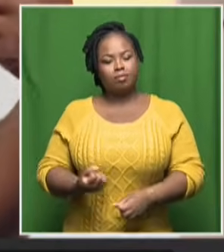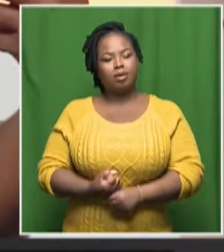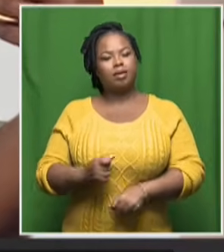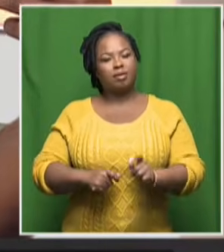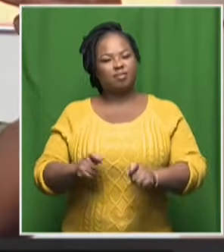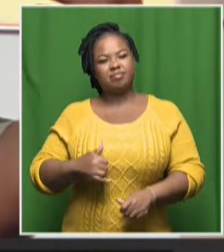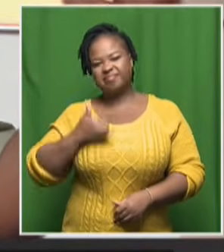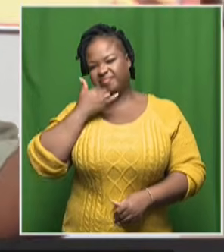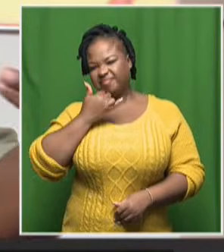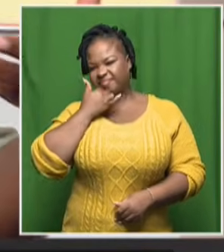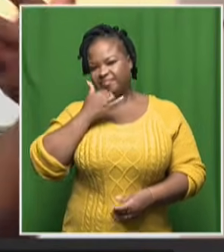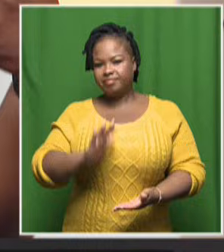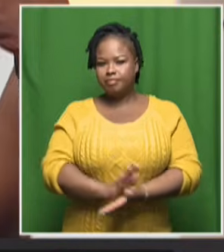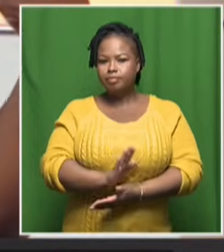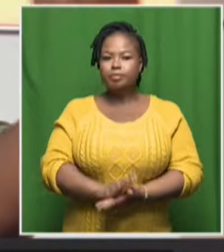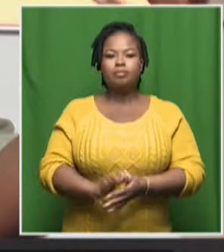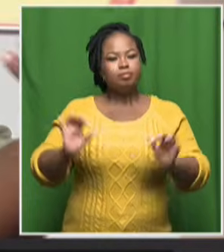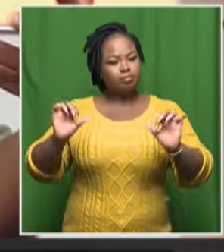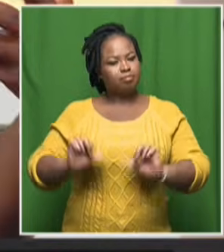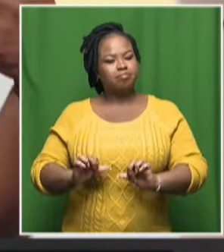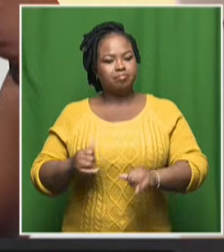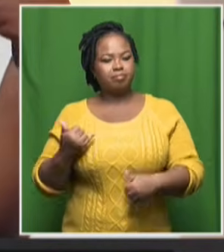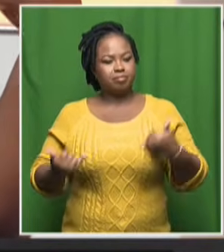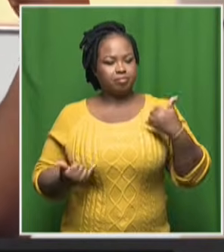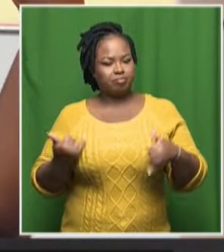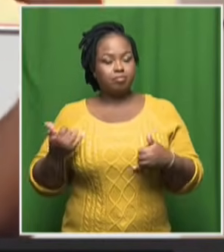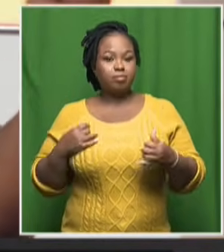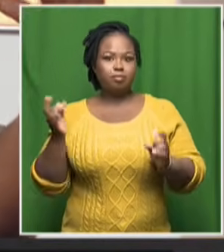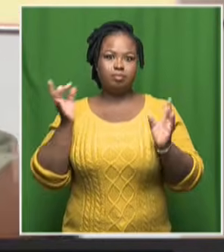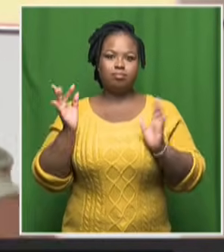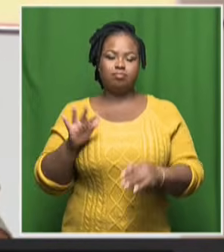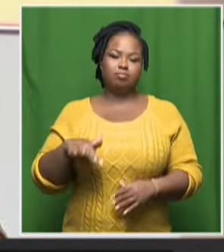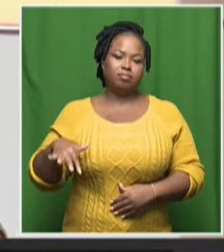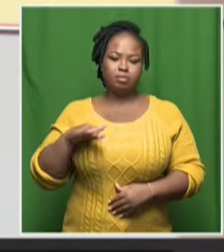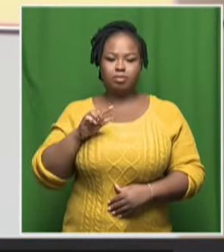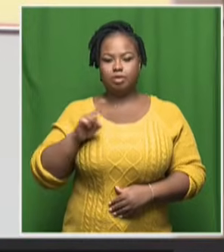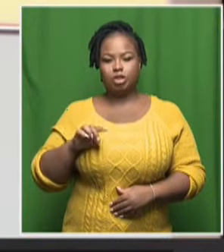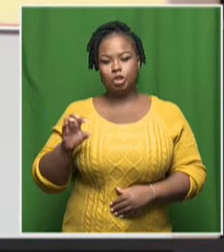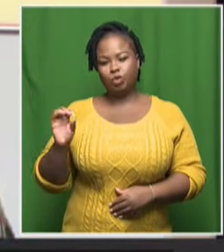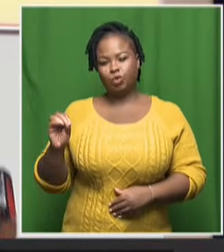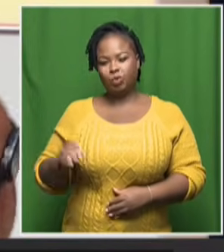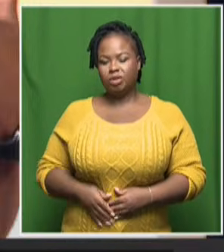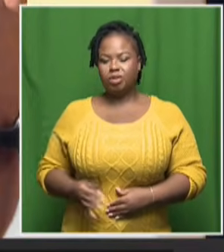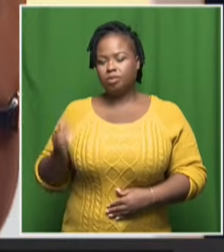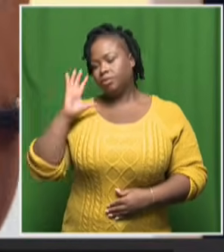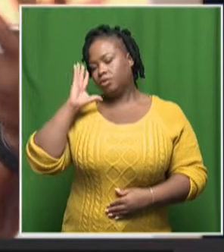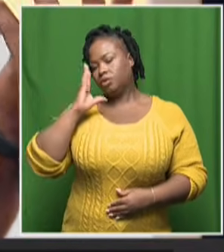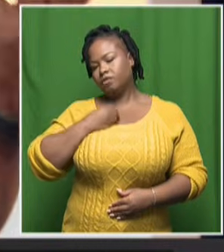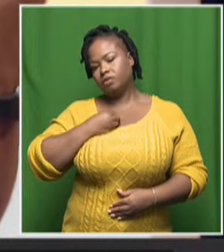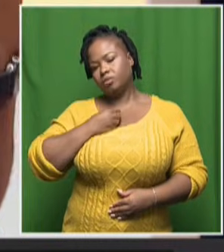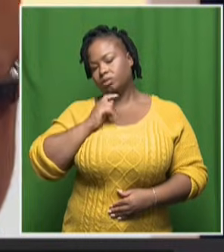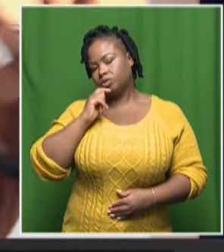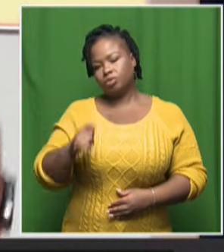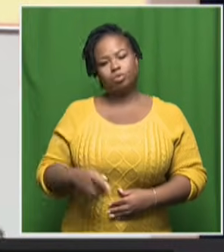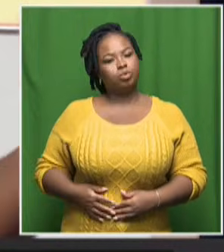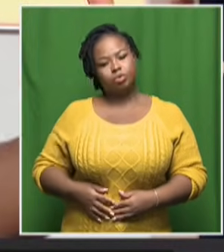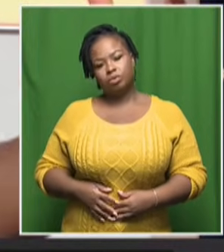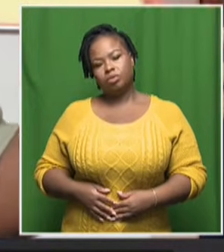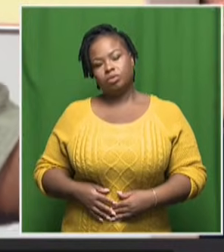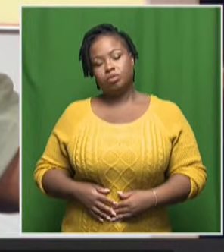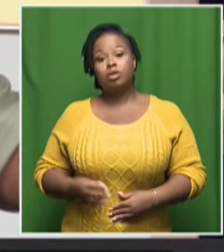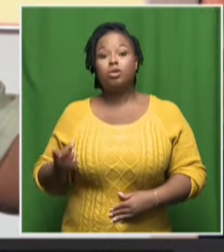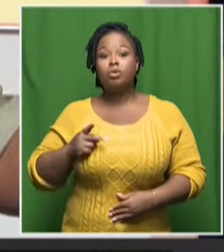people happy. Let's make them come back. Let's make them enjoy this atmosphere. I mean, at the zoo, it's like it's a beautiful atmosphere. I must tell you, it's